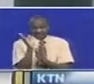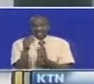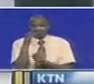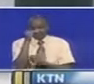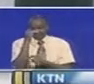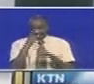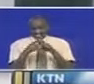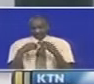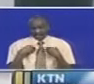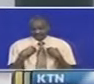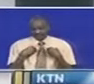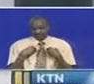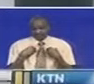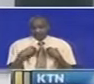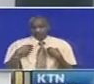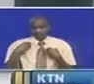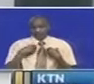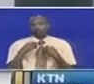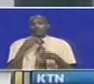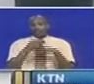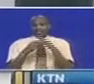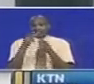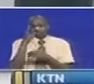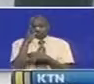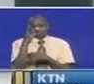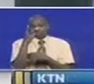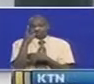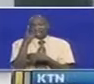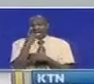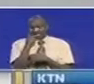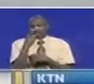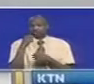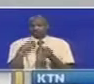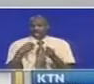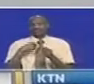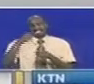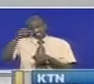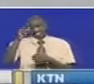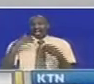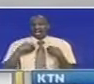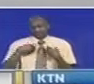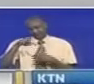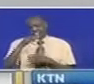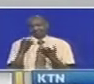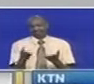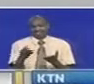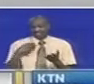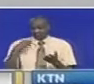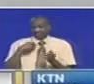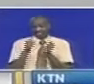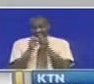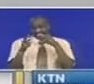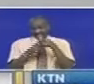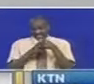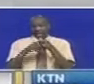Markets Authority for the purpose of the IPO in 2008, they have locked a team for another 10 years. The bank saw its total income rose 17%